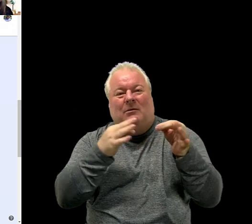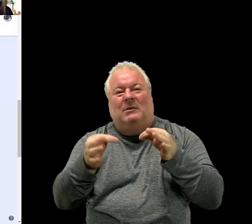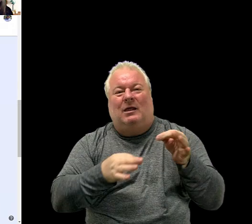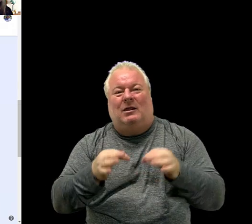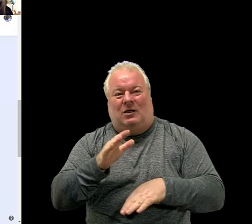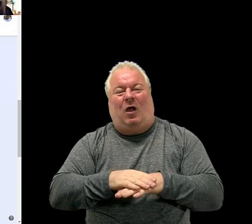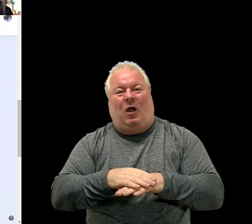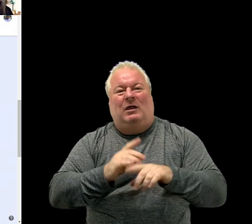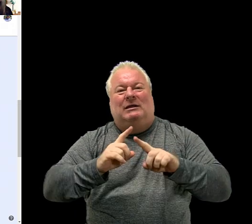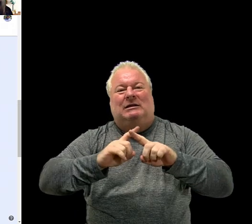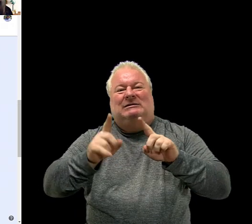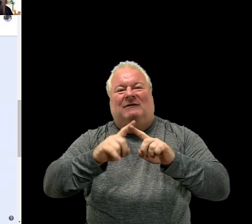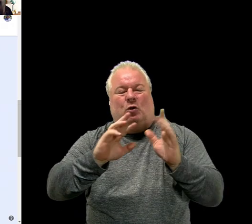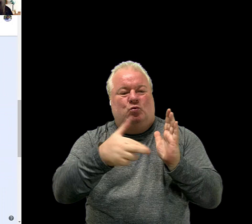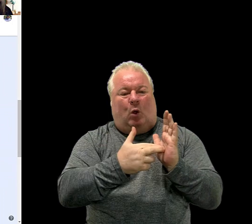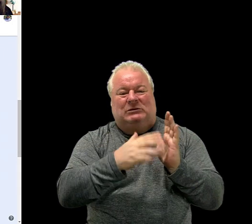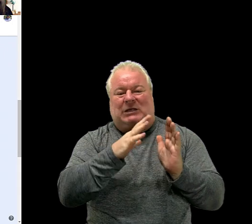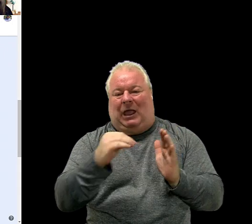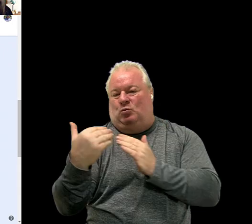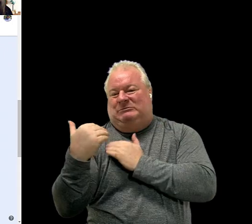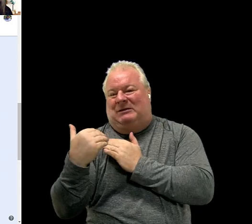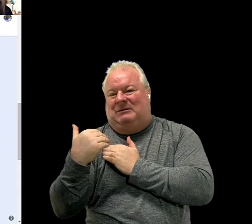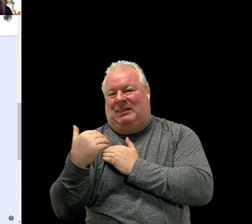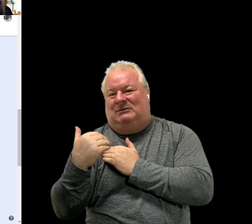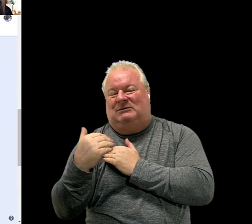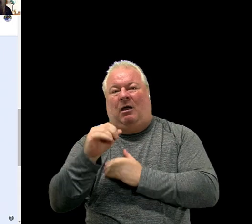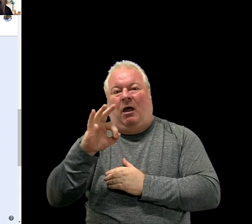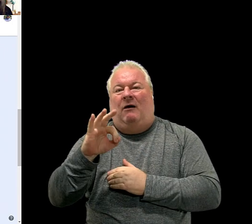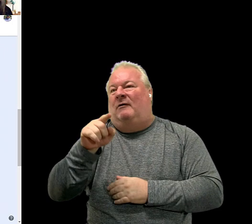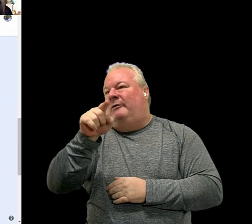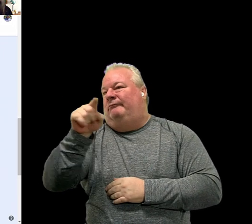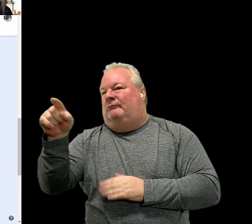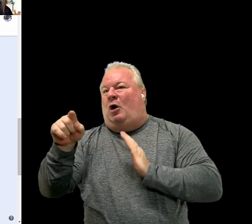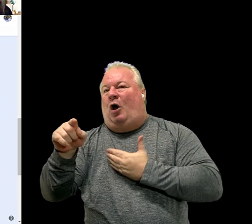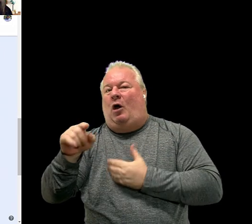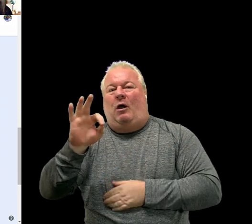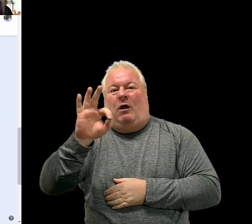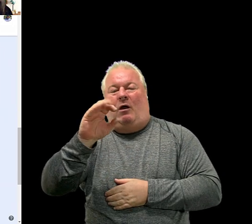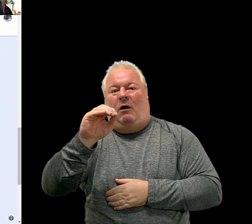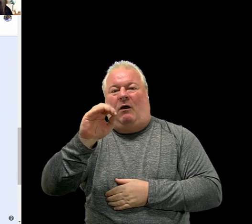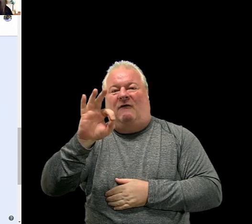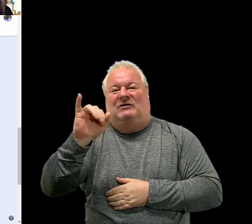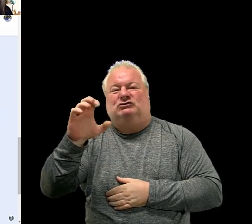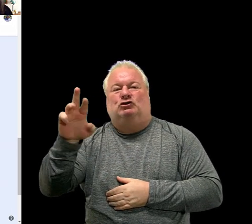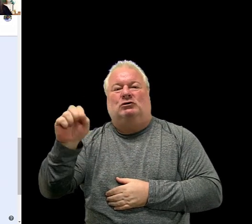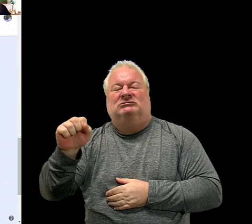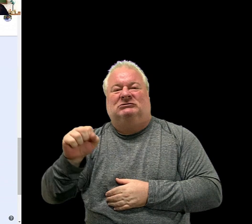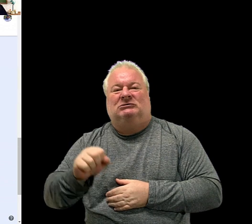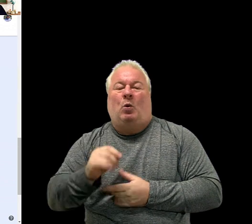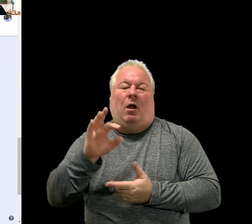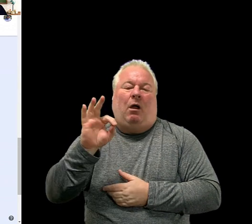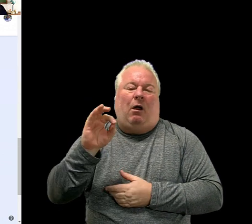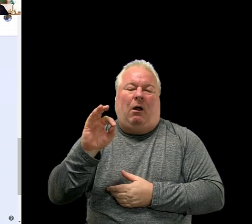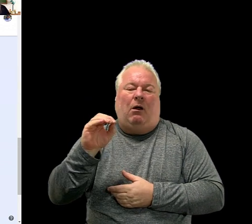the different roles and responsibilities of our offices. Now,